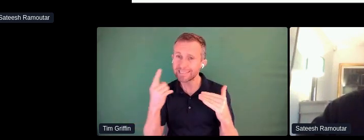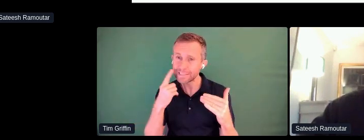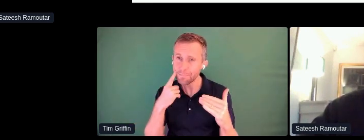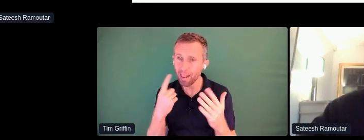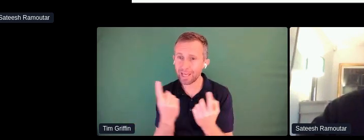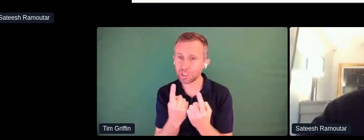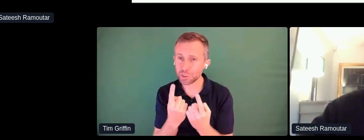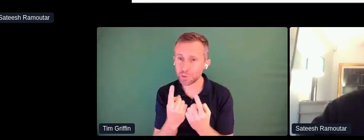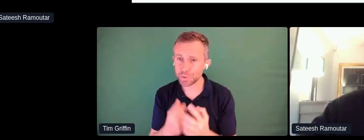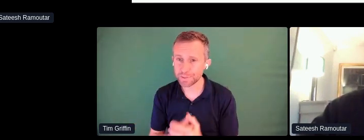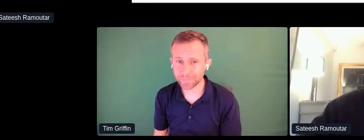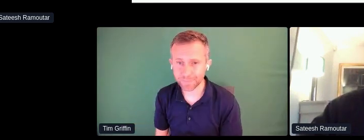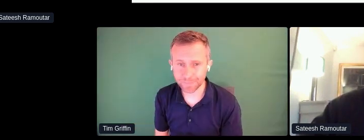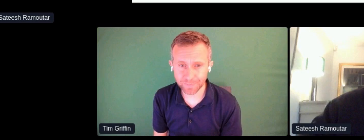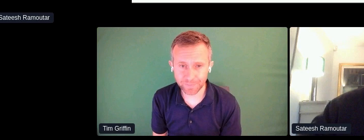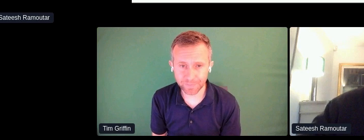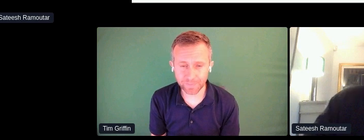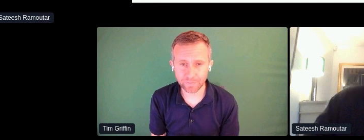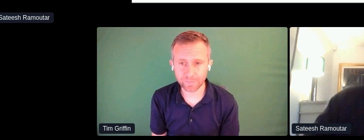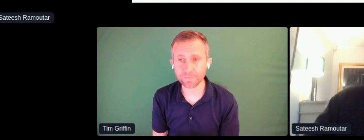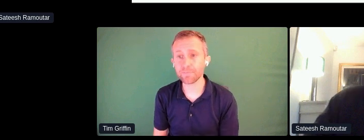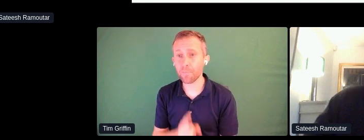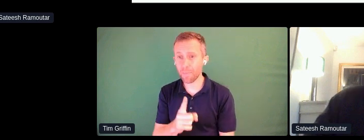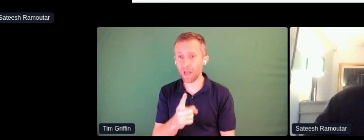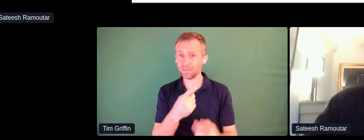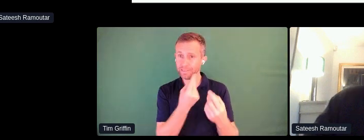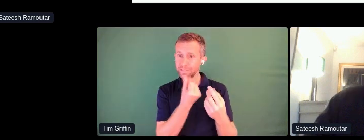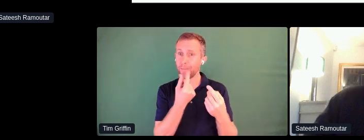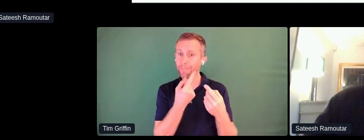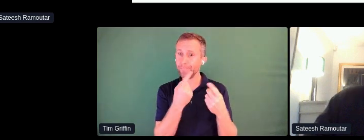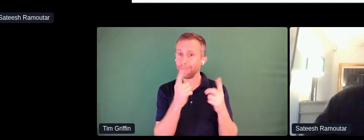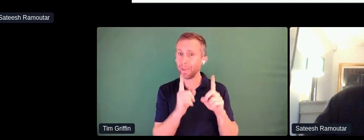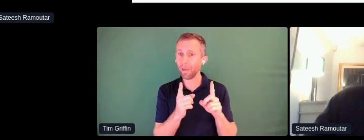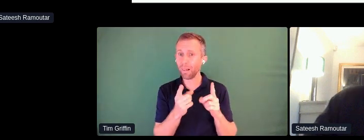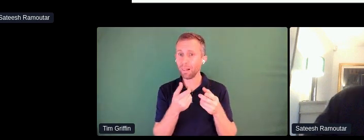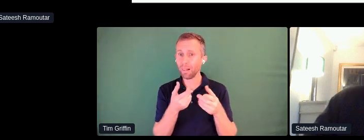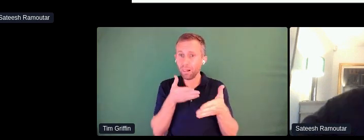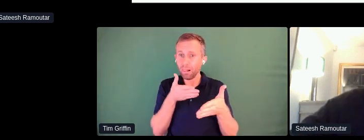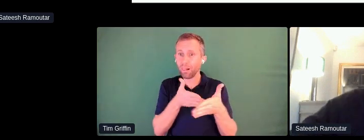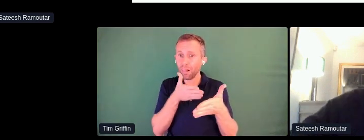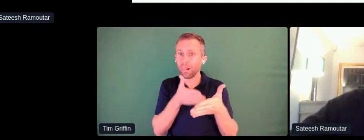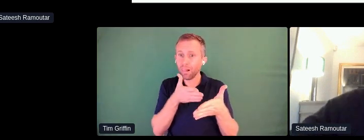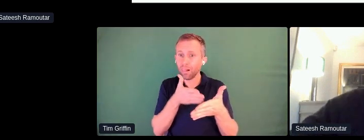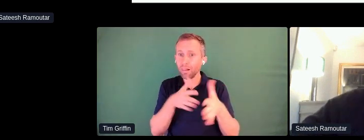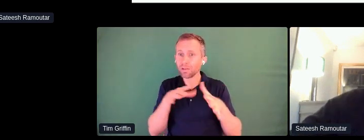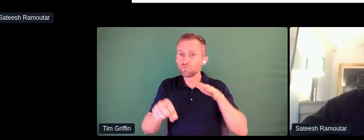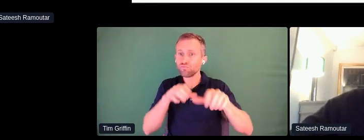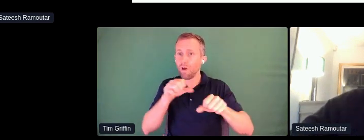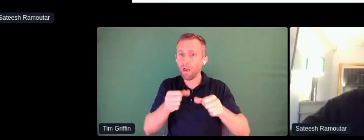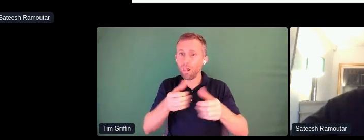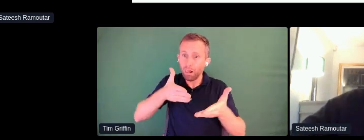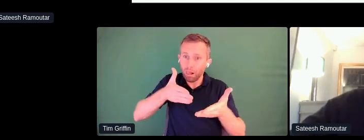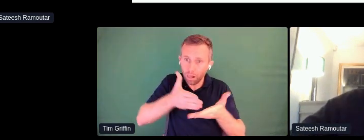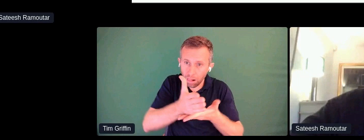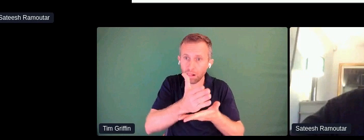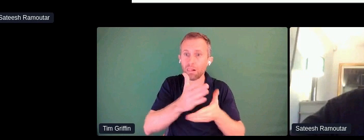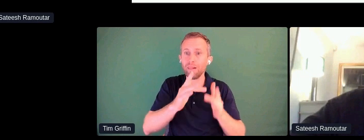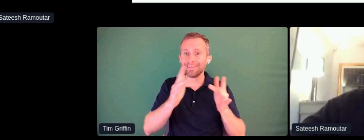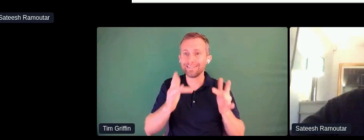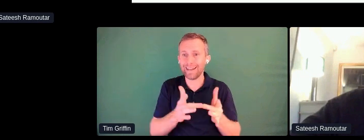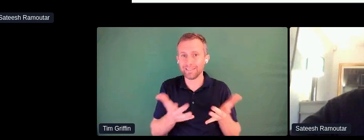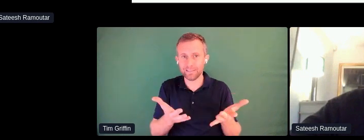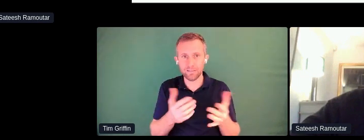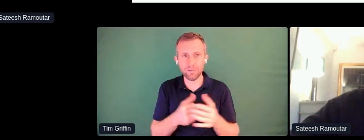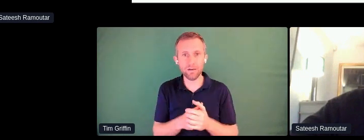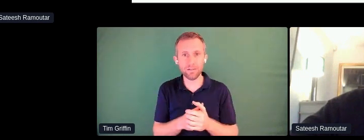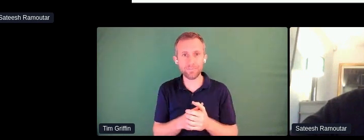challenges if this is what you need to use your smartphone and tablet. So firstly, when we spoke to did our